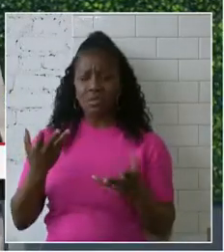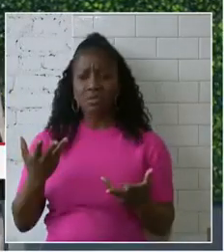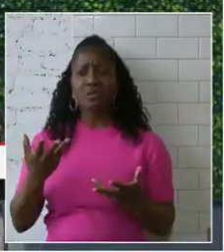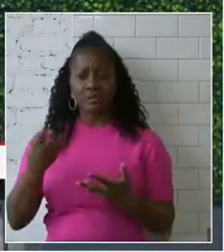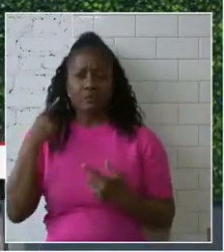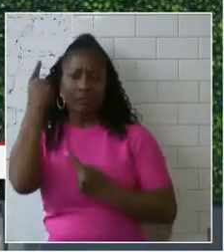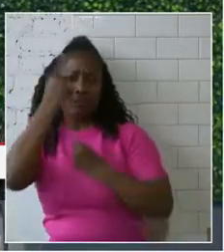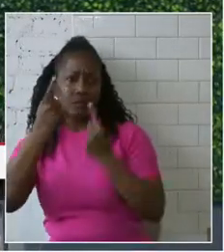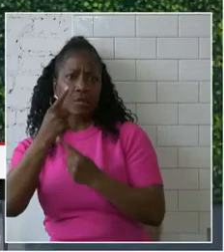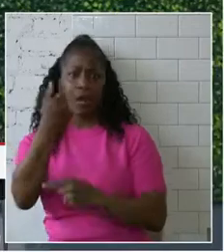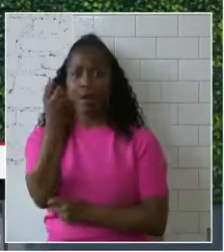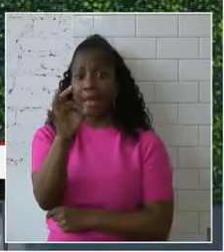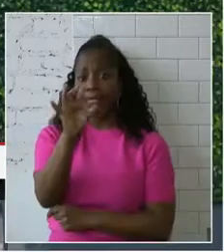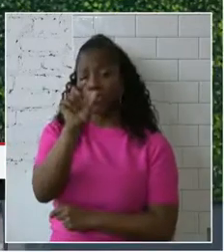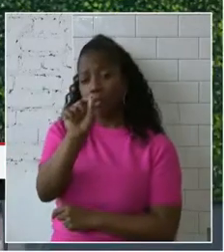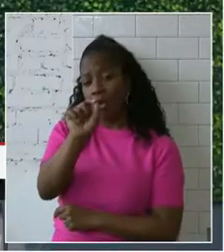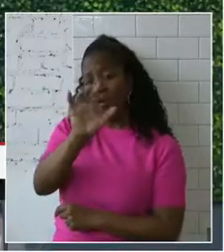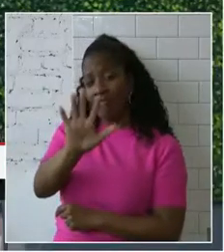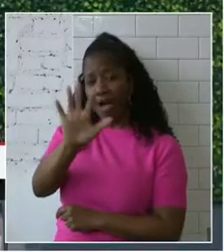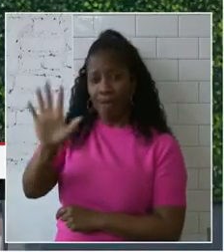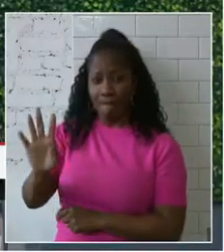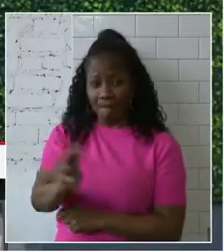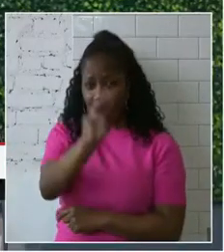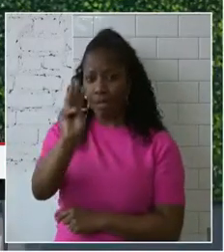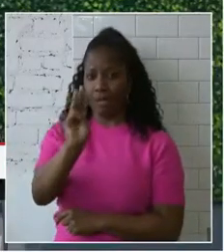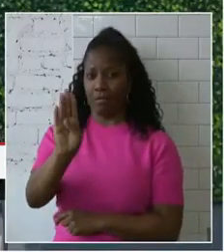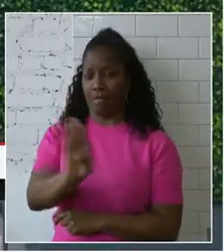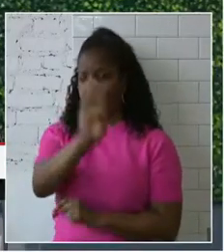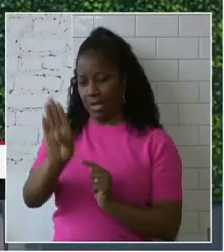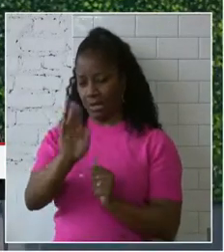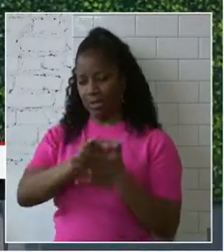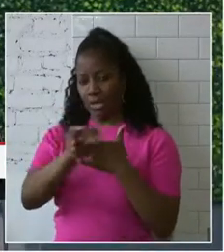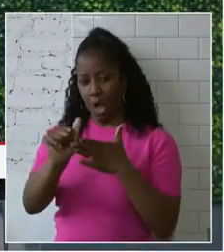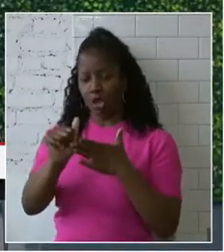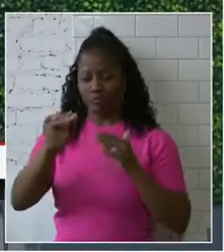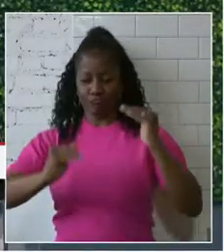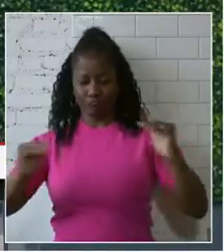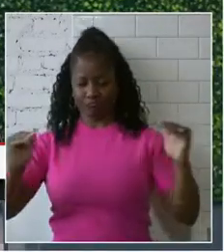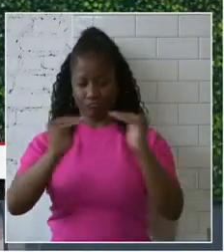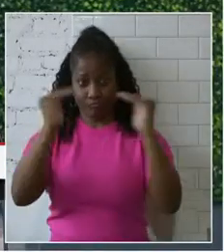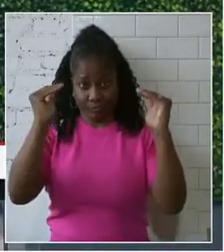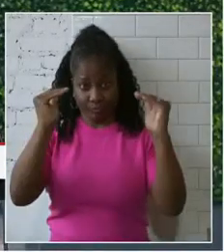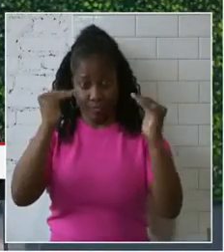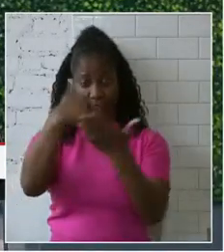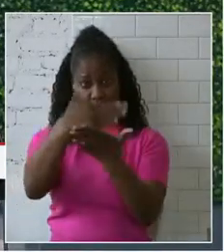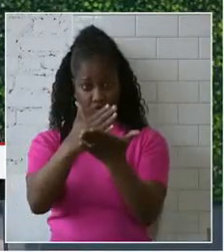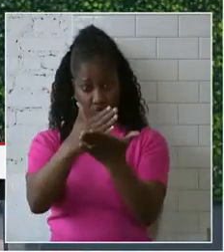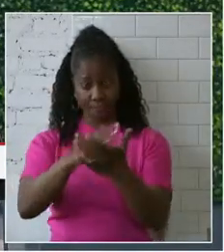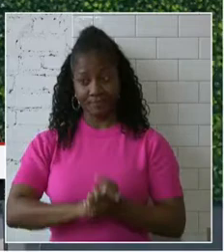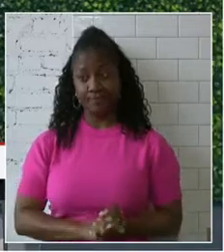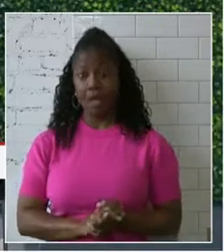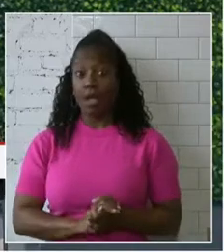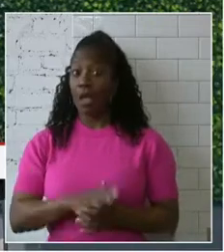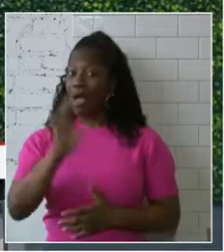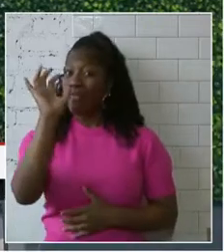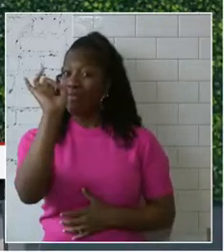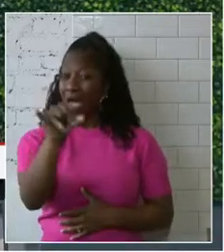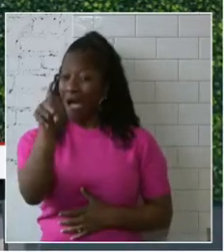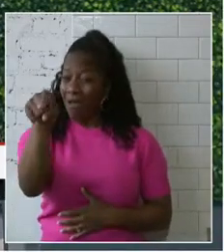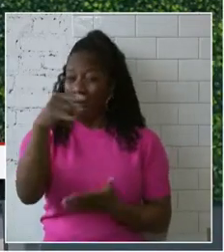our $19.5 billion balanced budget, which included a